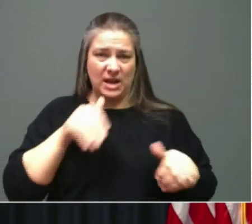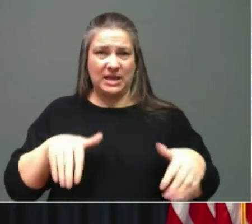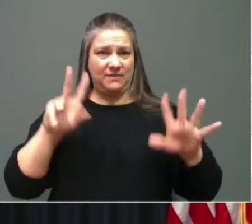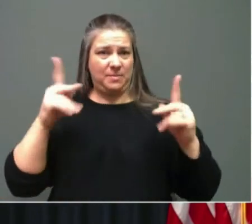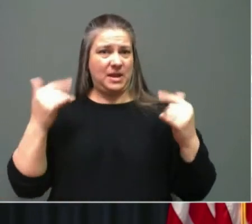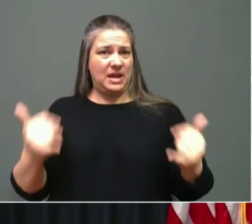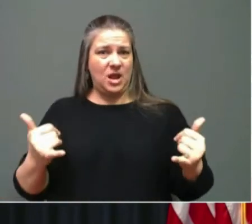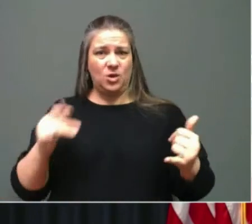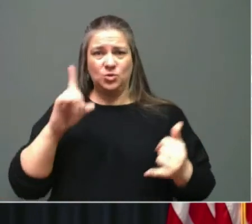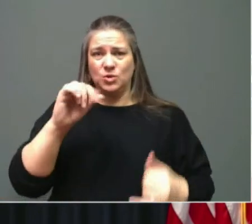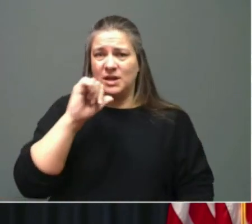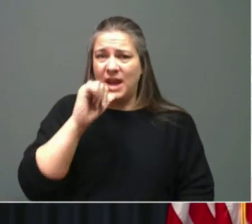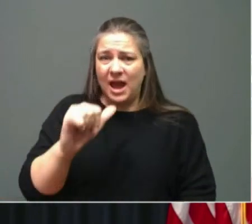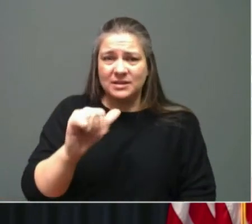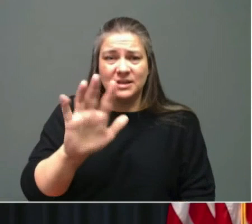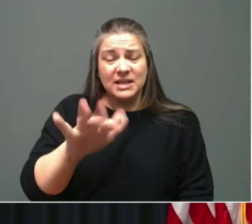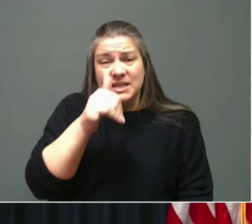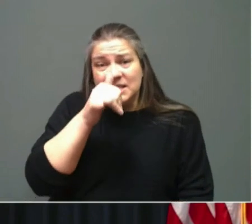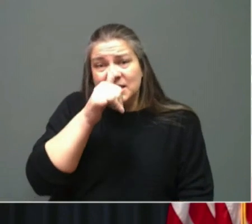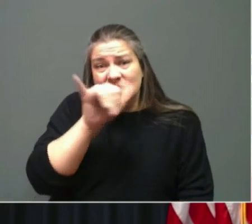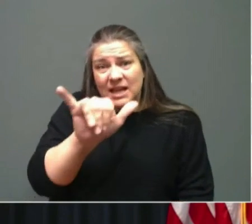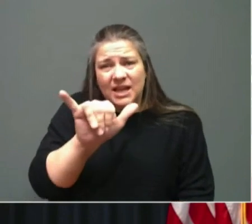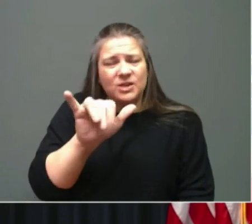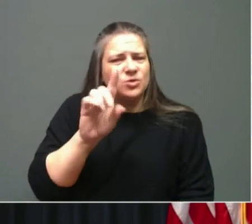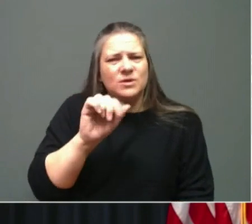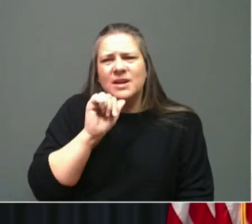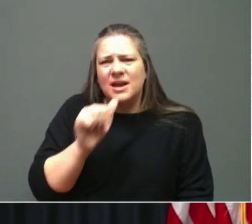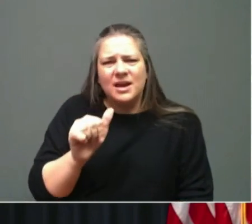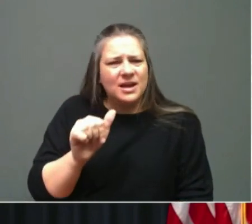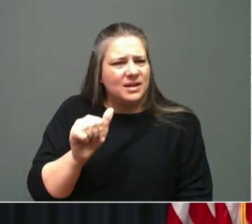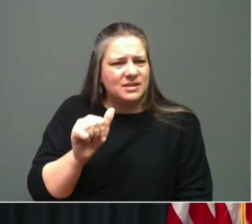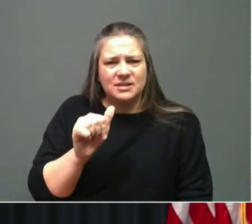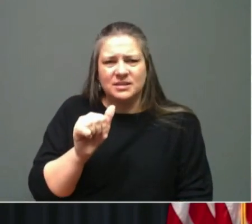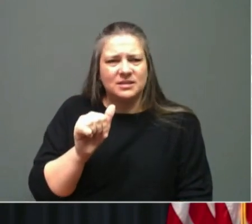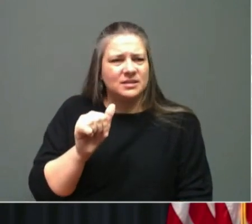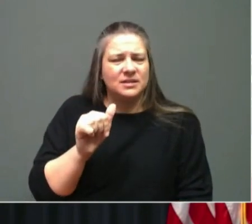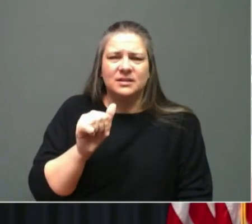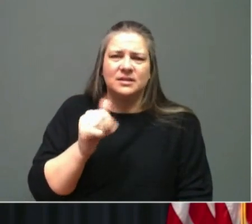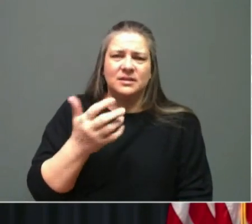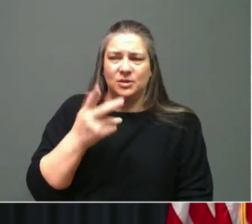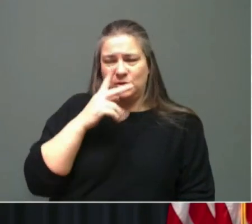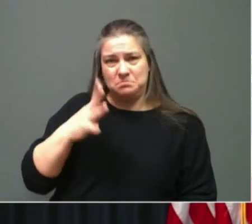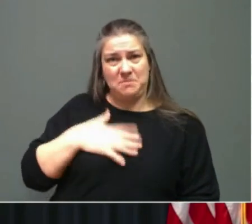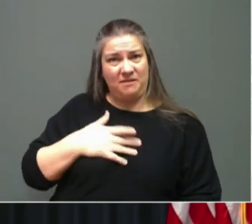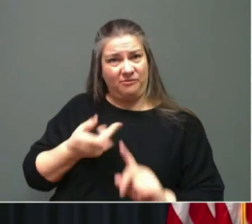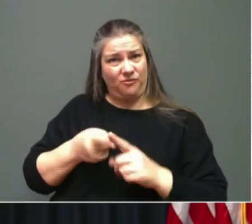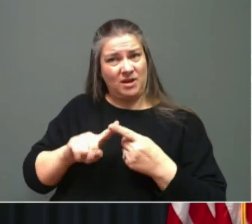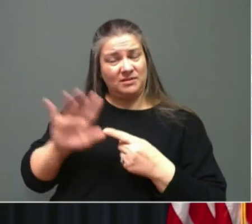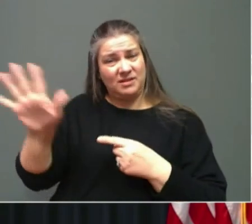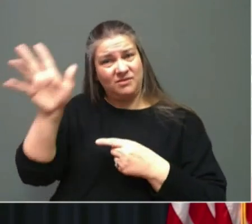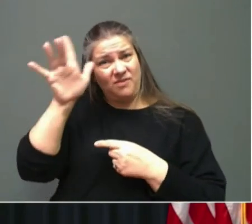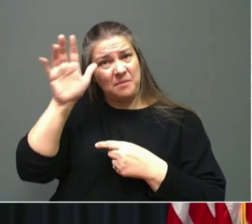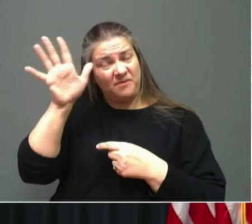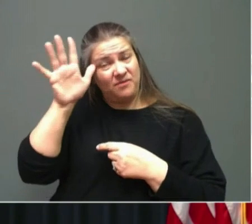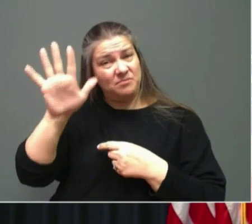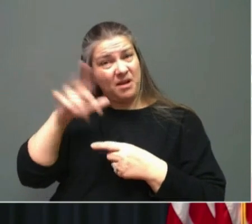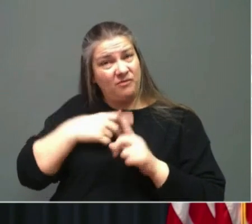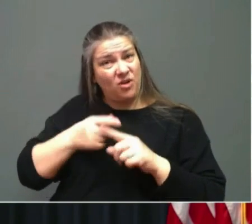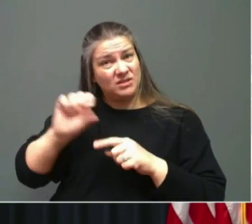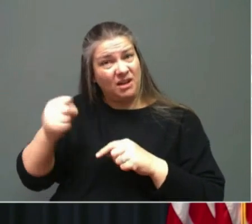not do silly things that result in more people like my friend losing their dad, and he's about the